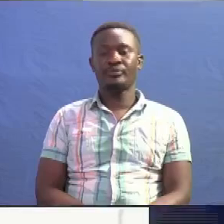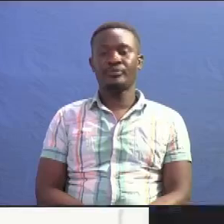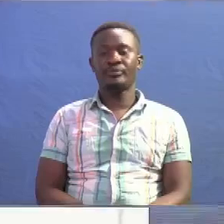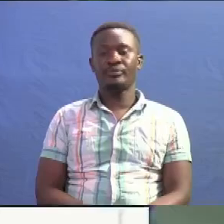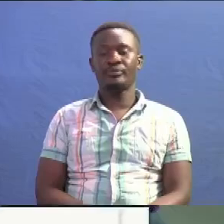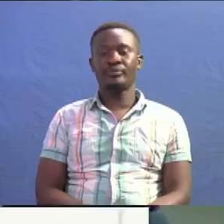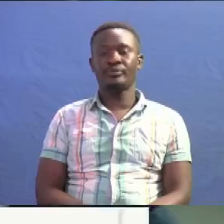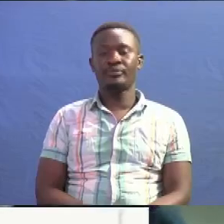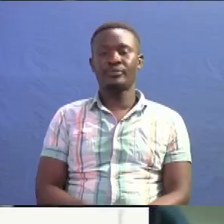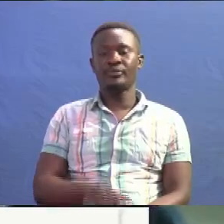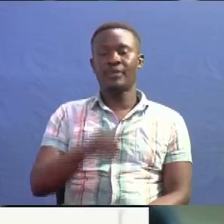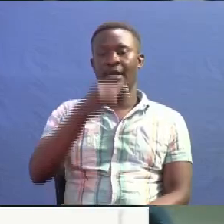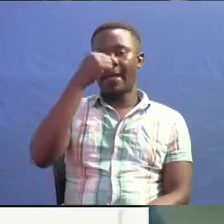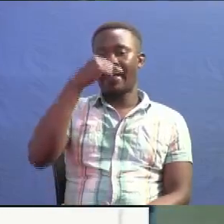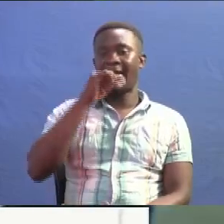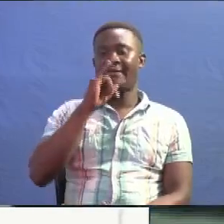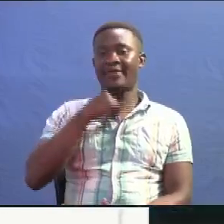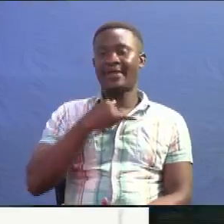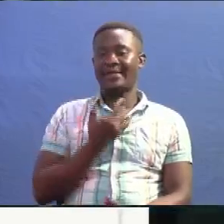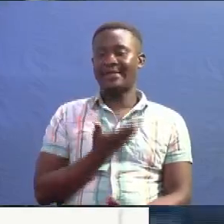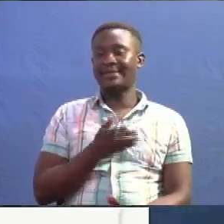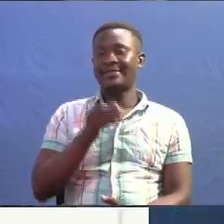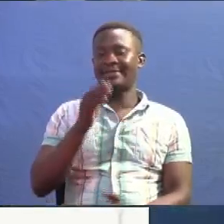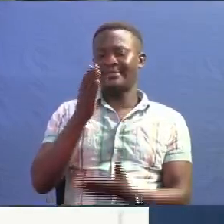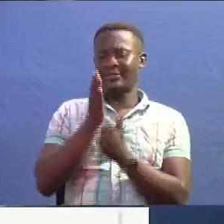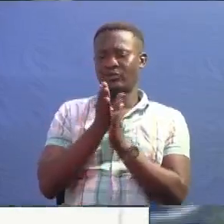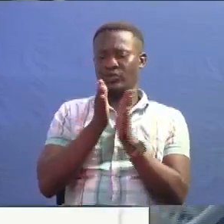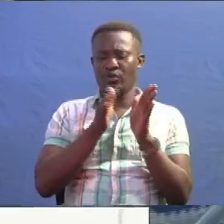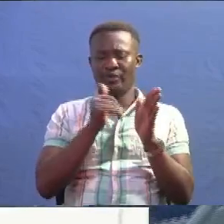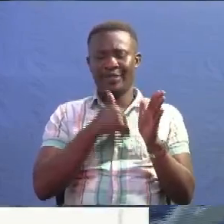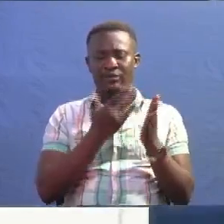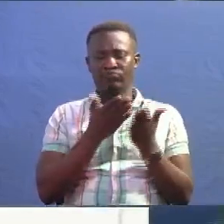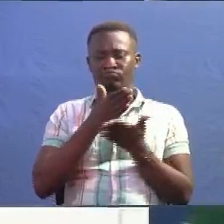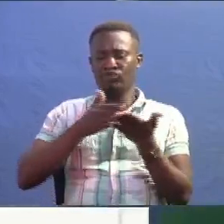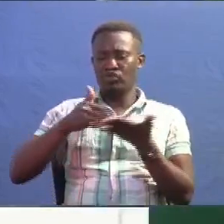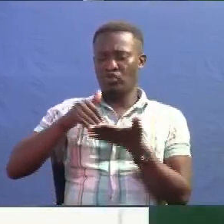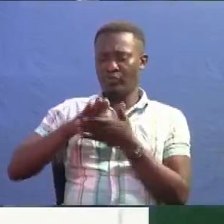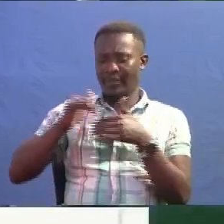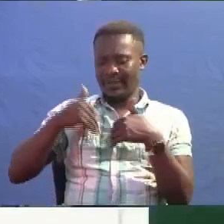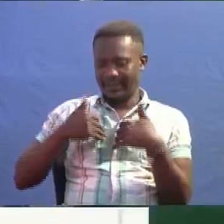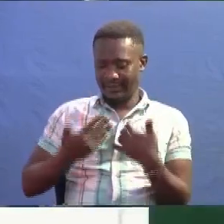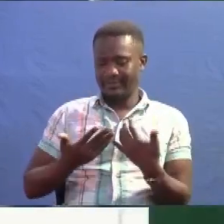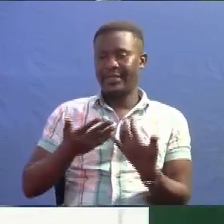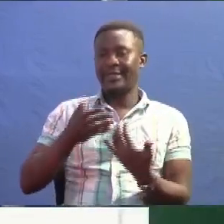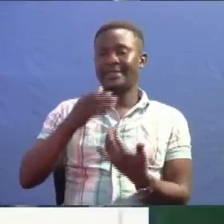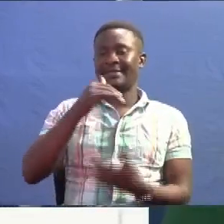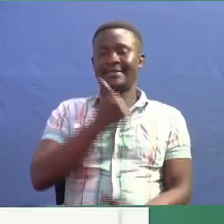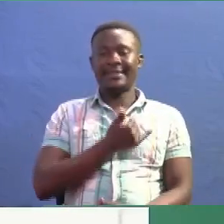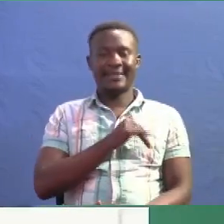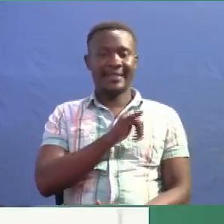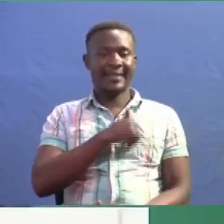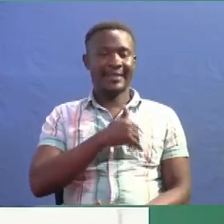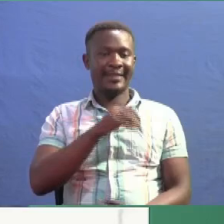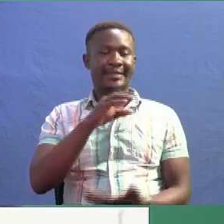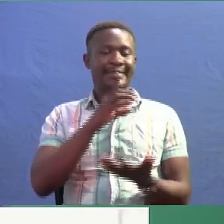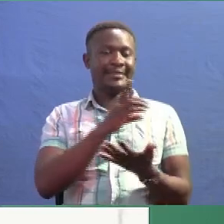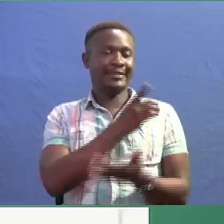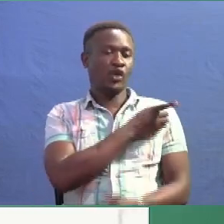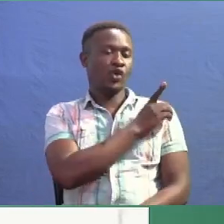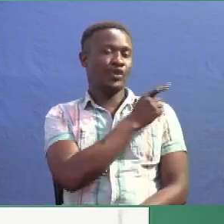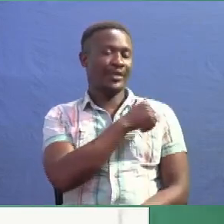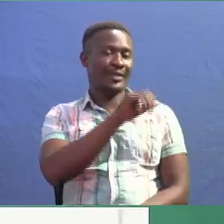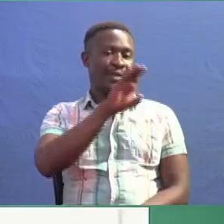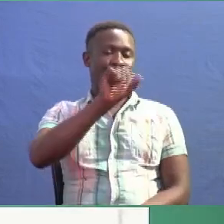A cleft is defined as a split or division. According to oral and maxillofacial surgeon Dr. Michael Kezegule,